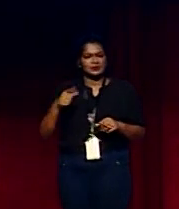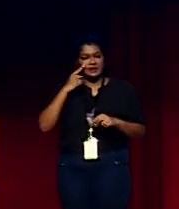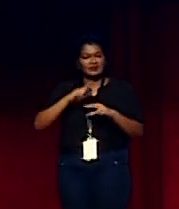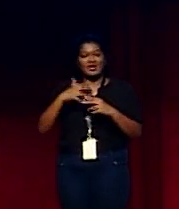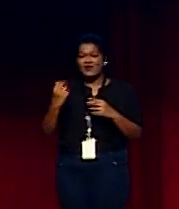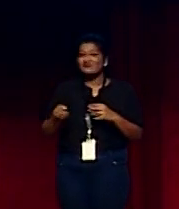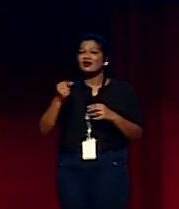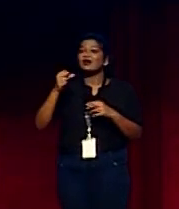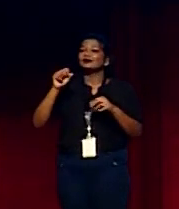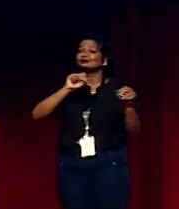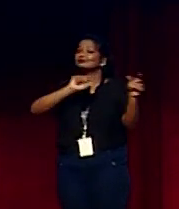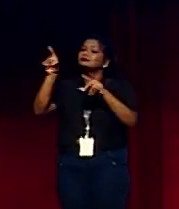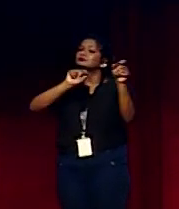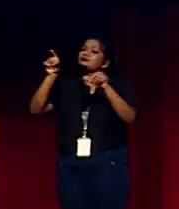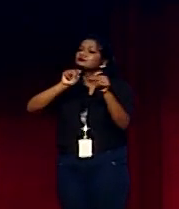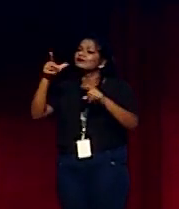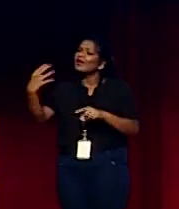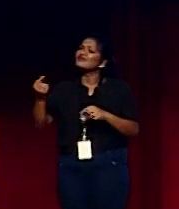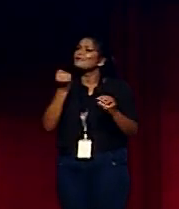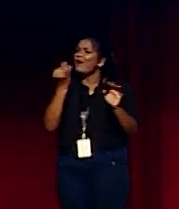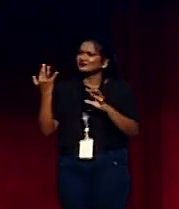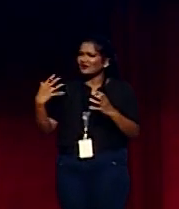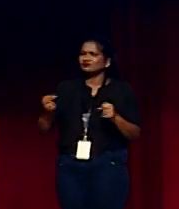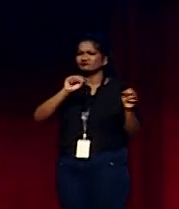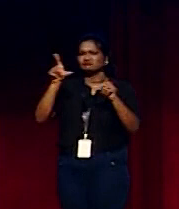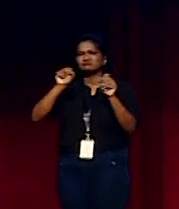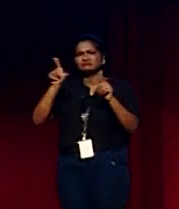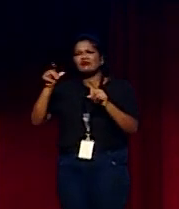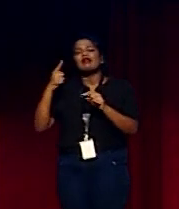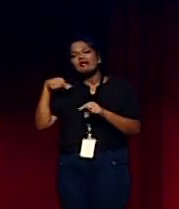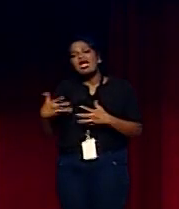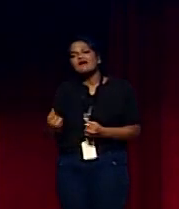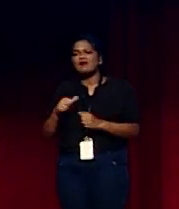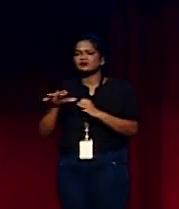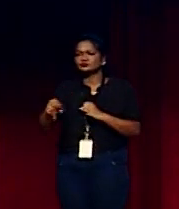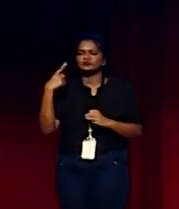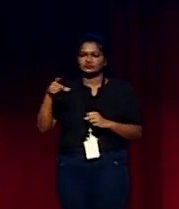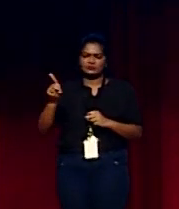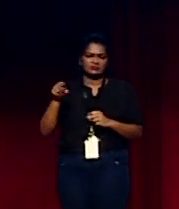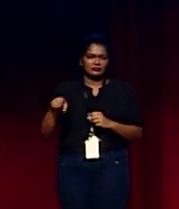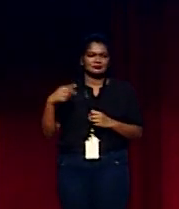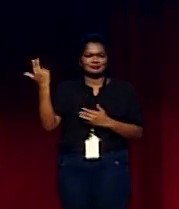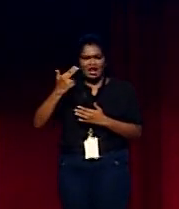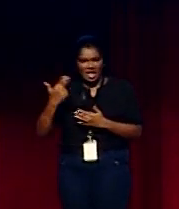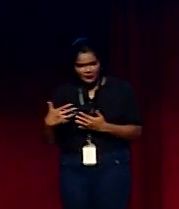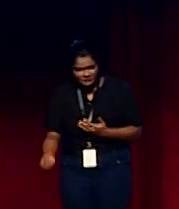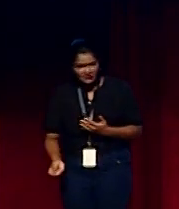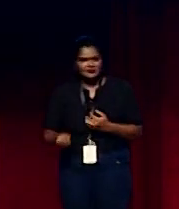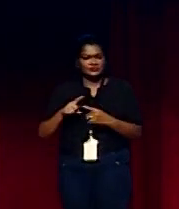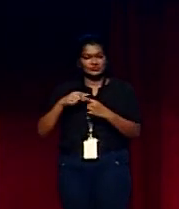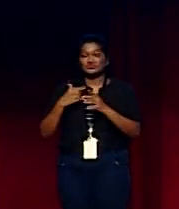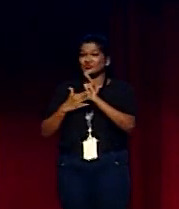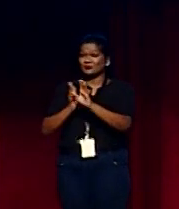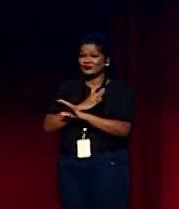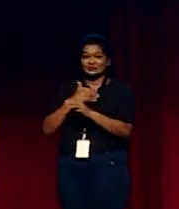checks, so you can run your screen reader on it. You can use math checks as an accessibility tool. You can use it for the diagrams. The diagram I showed you